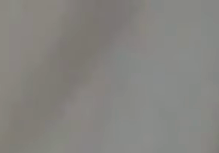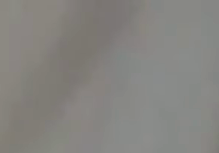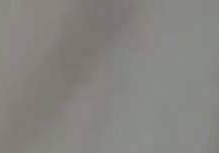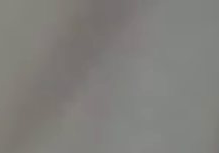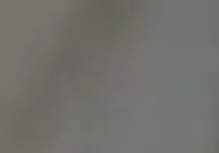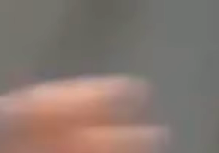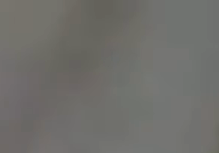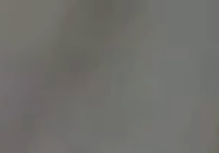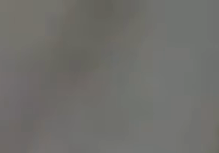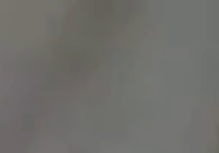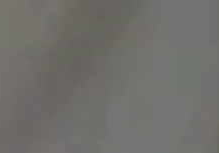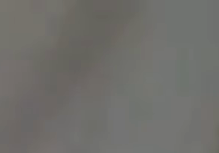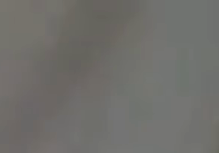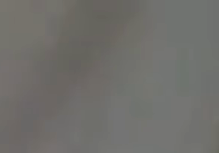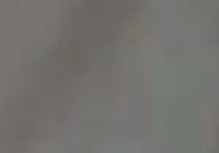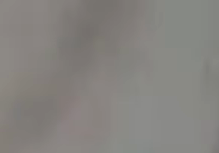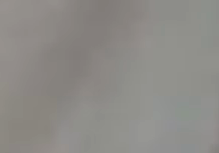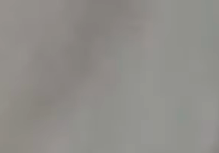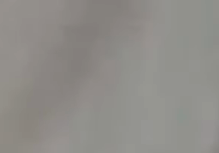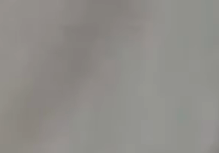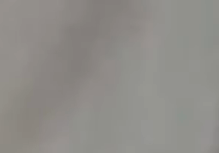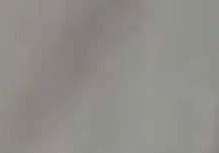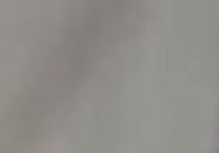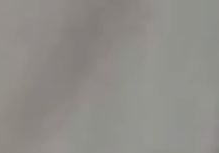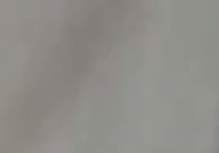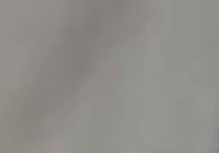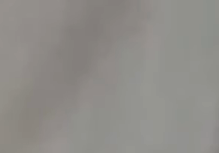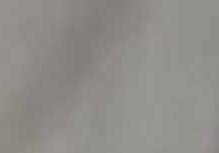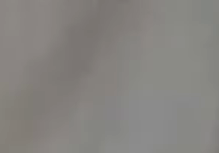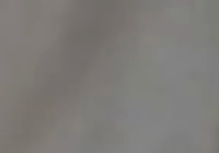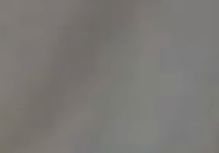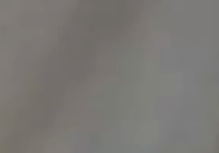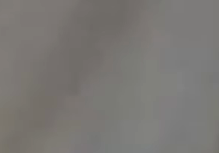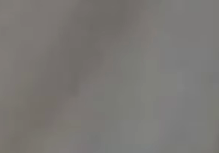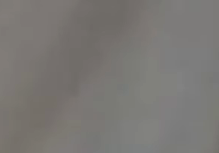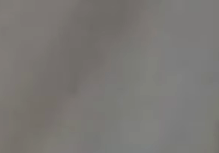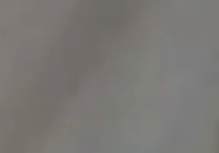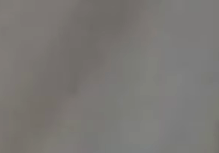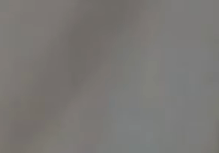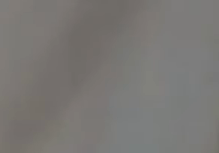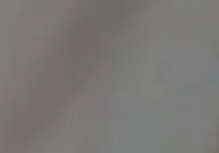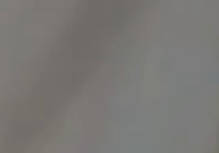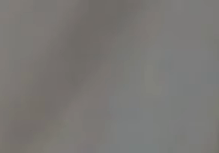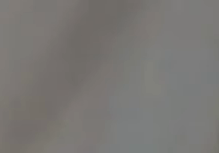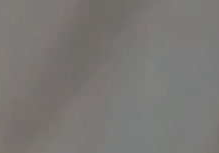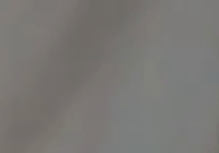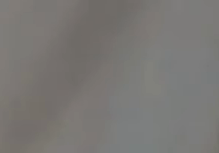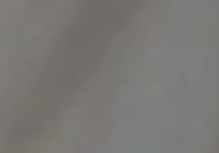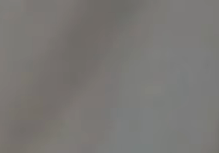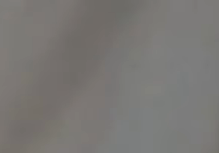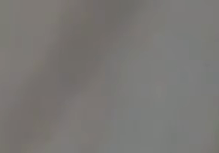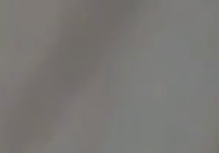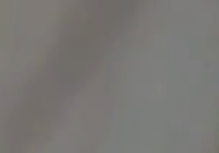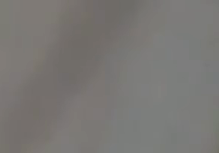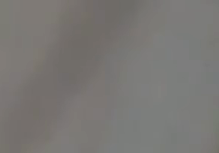it. Anything I find is yours. I share all. Okay, so now I'm going to go back to sharing my